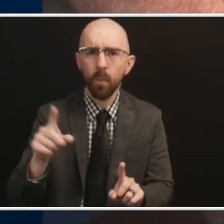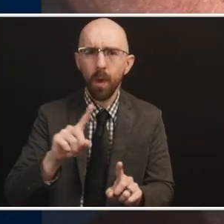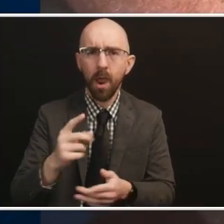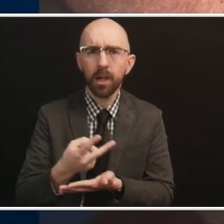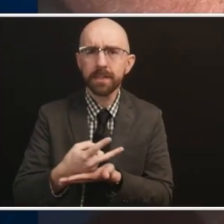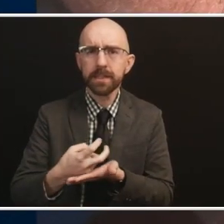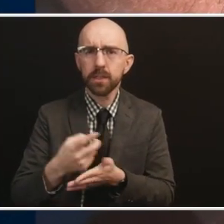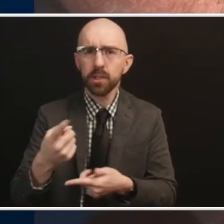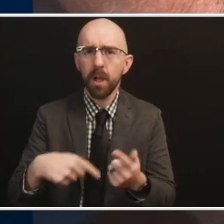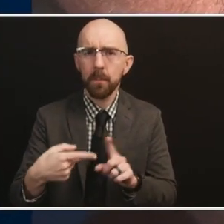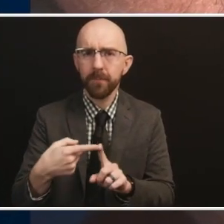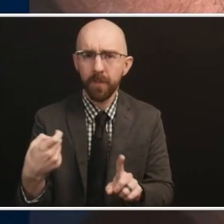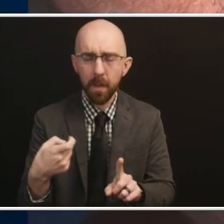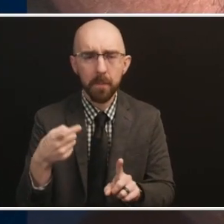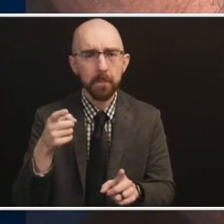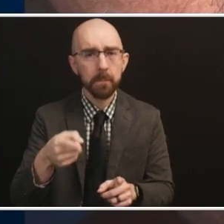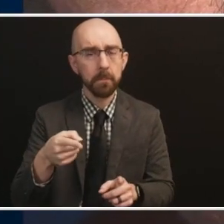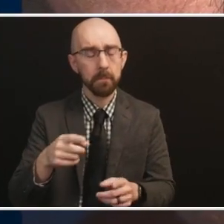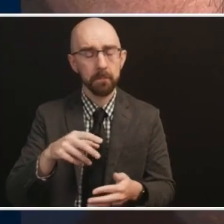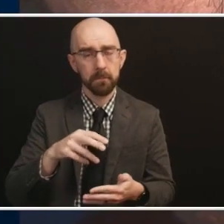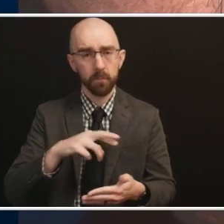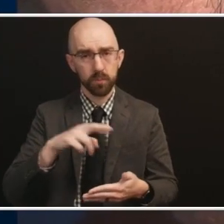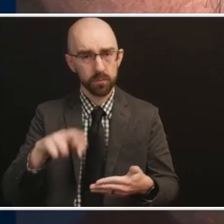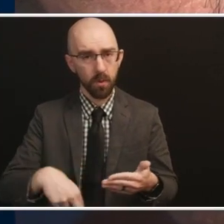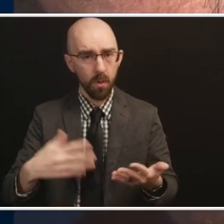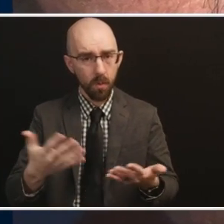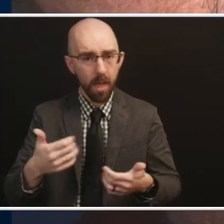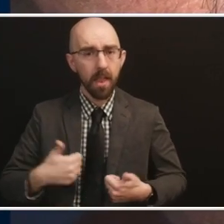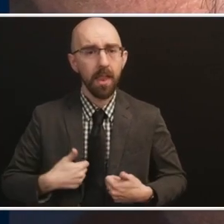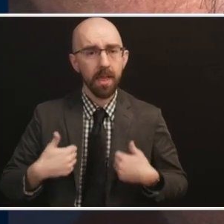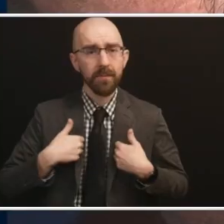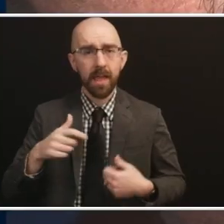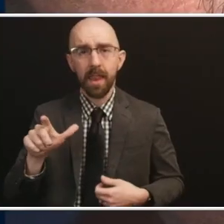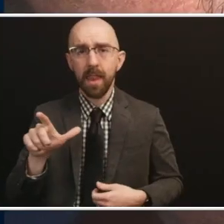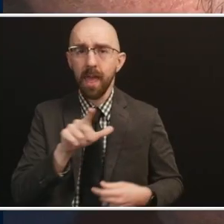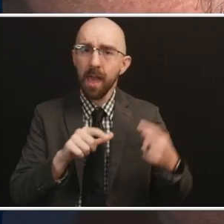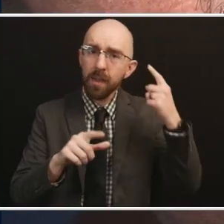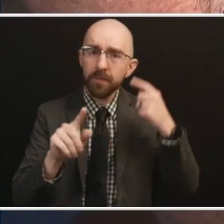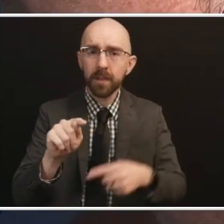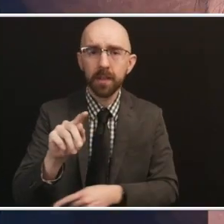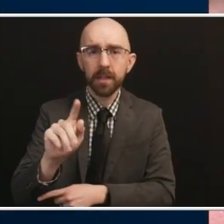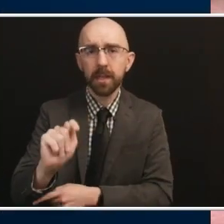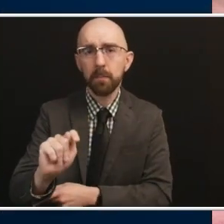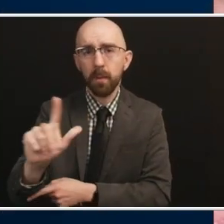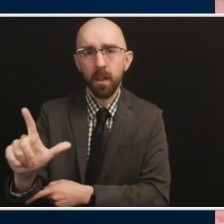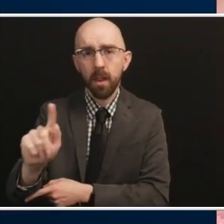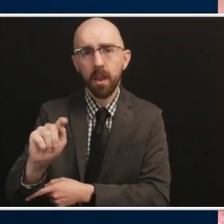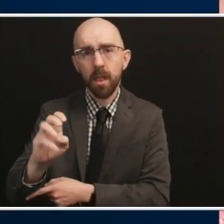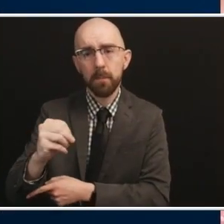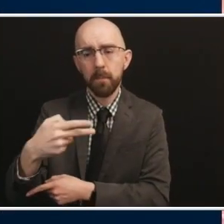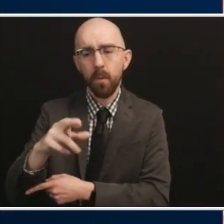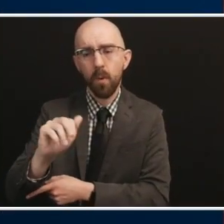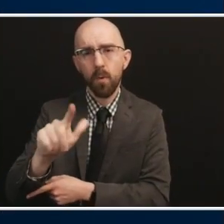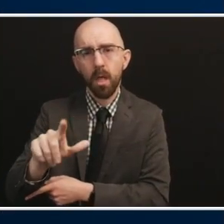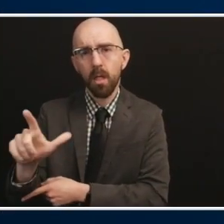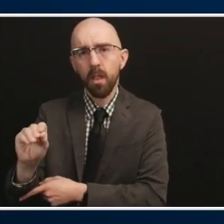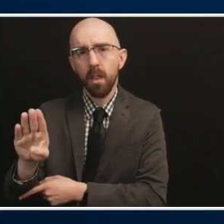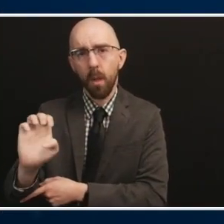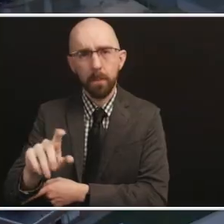It would turn out the issue lived in his left temporal lobe. That's today on All Things Brain Health.